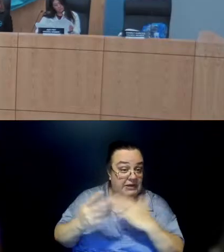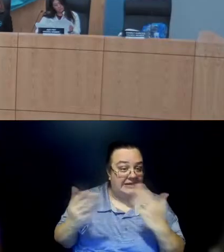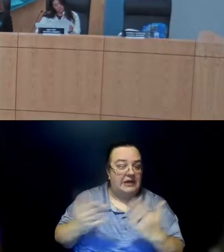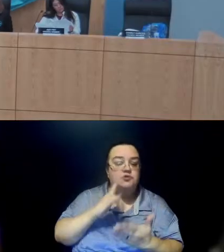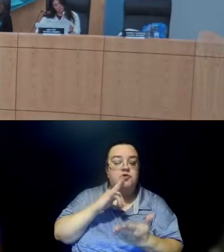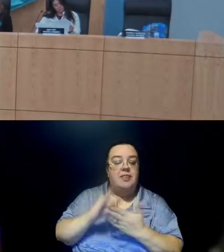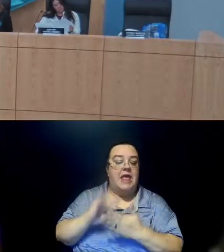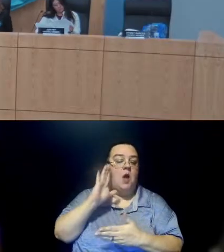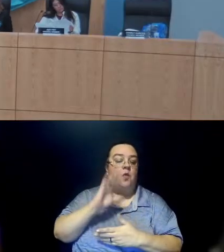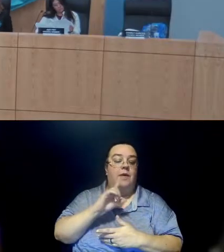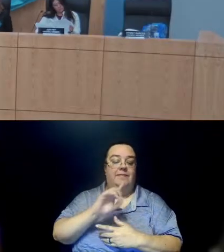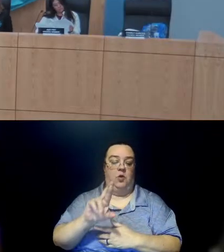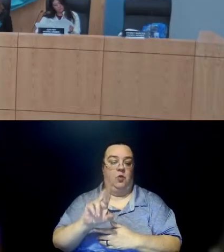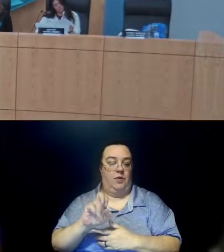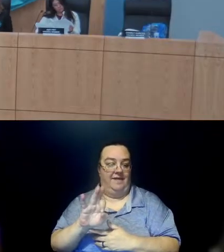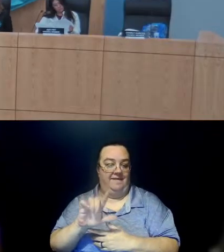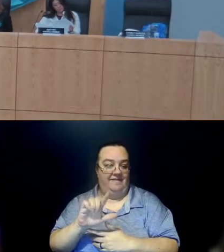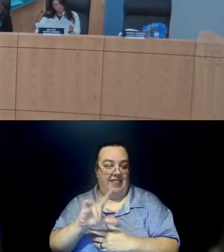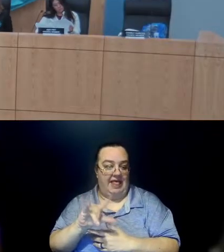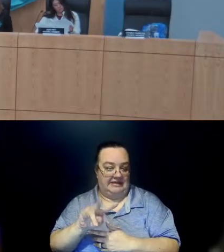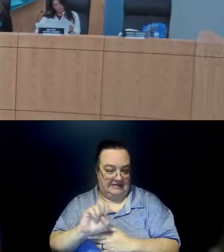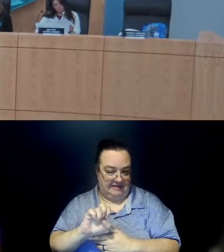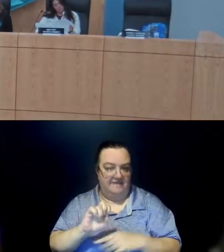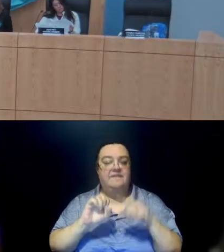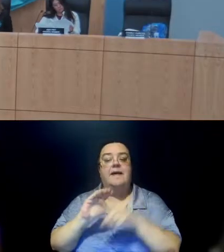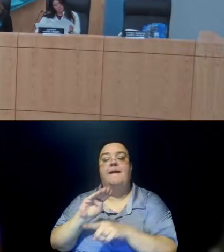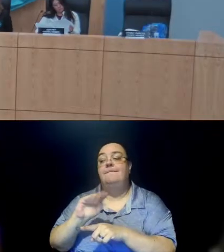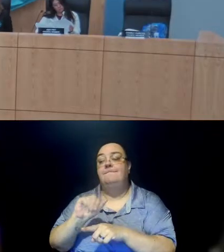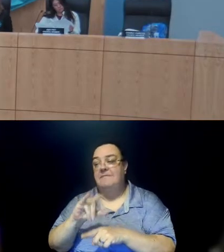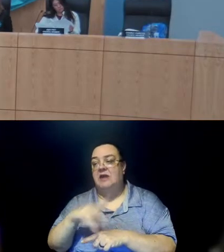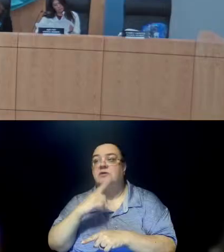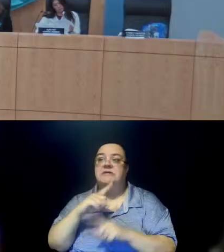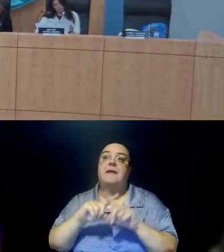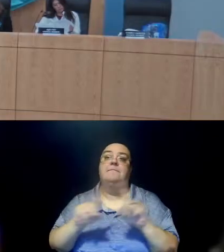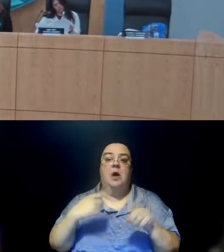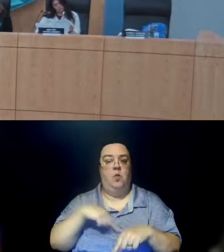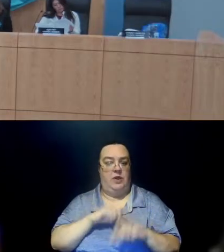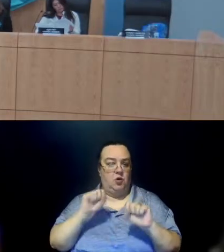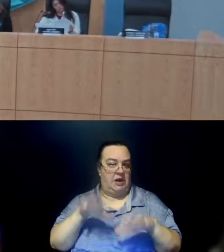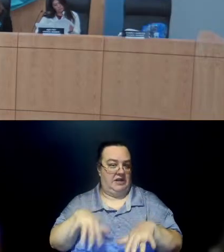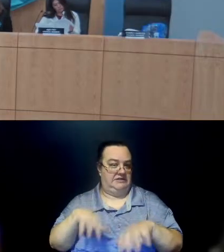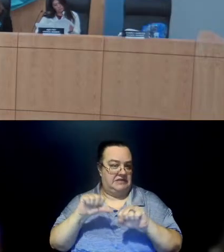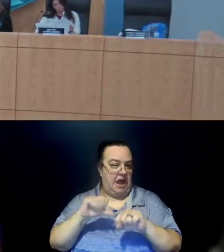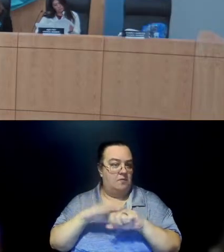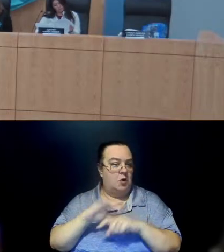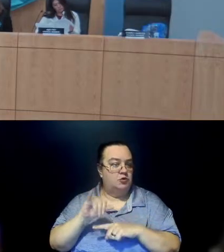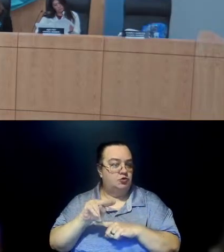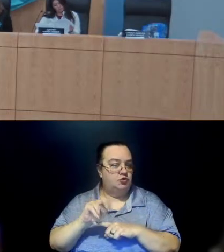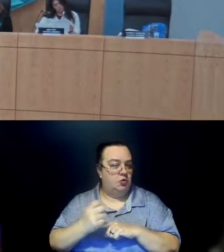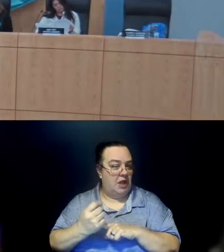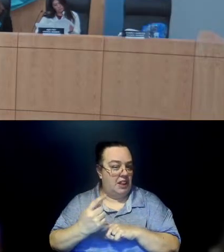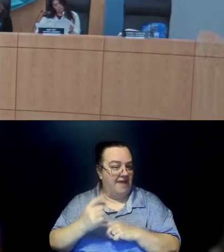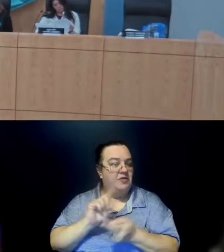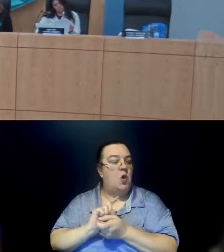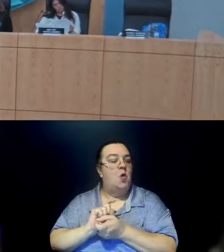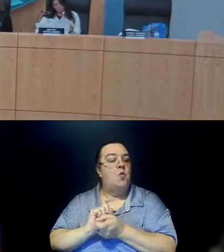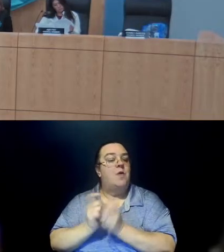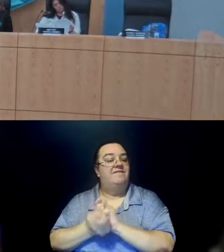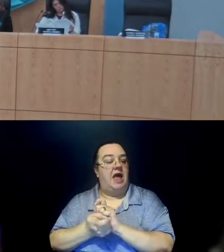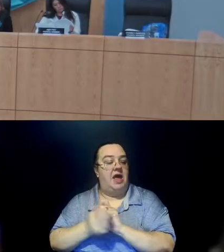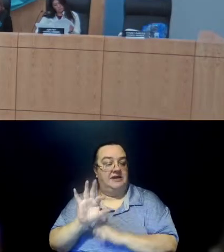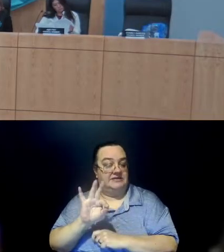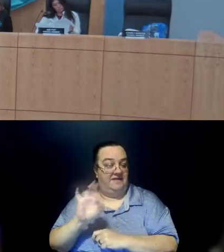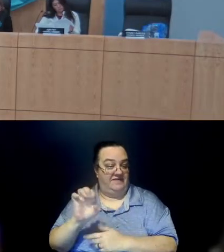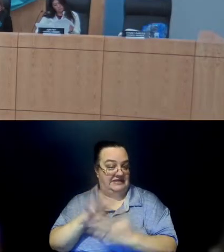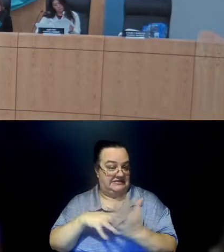reflective. Okay, but we could adopt on June 11th a revised fee schedule that increased, The